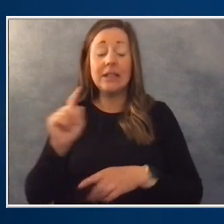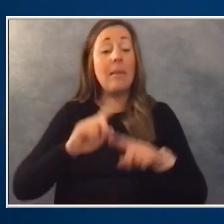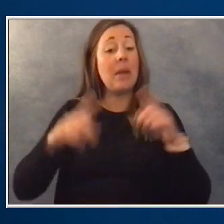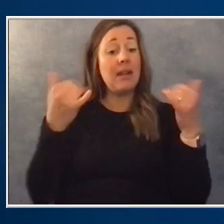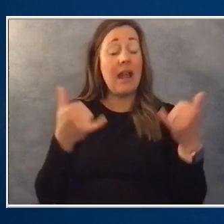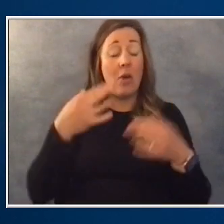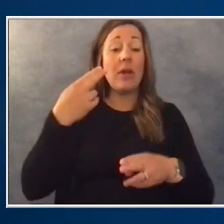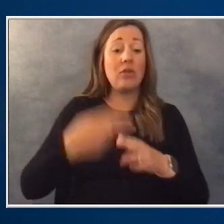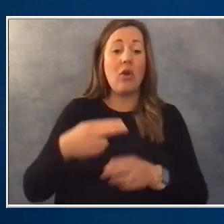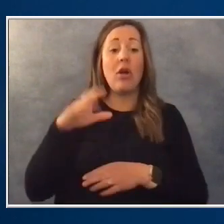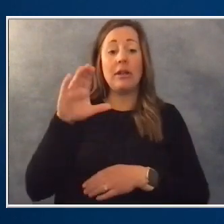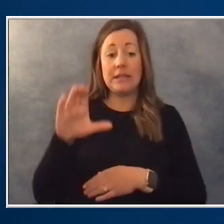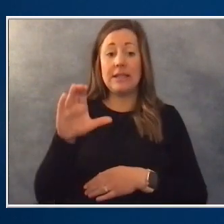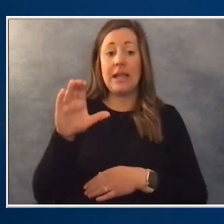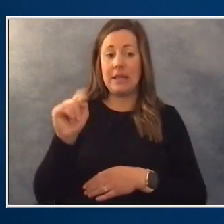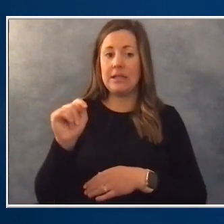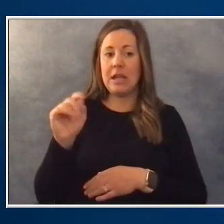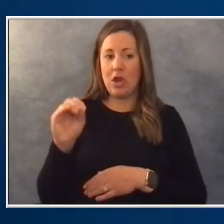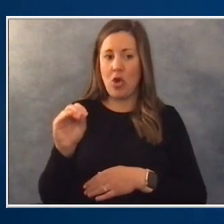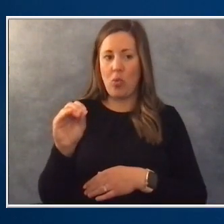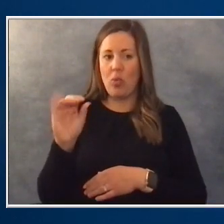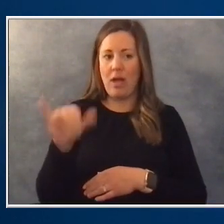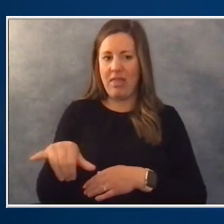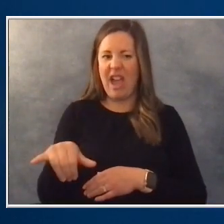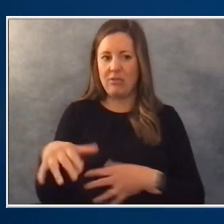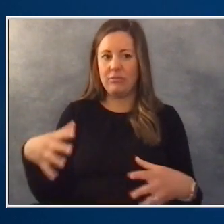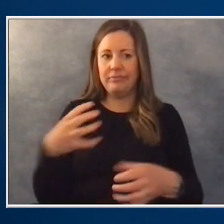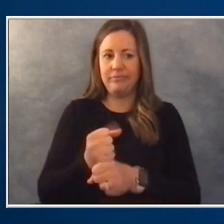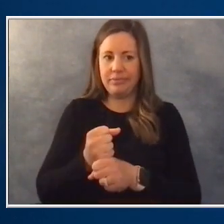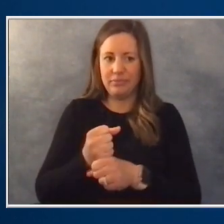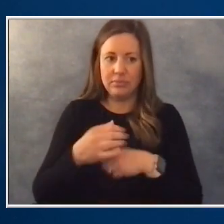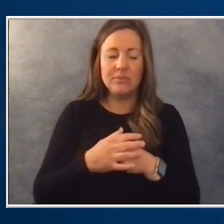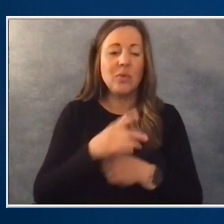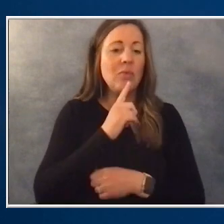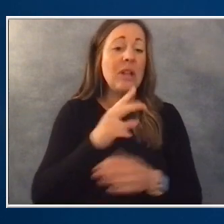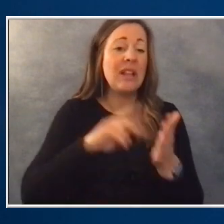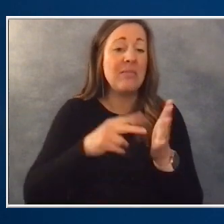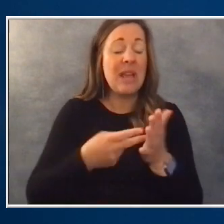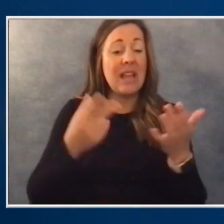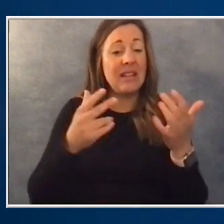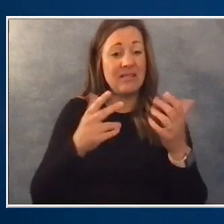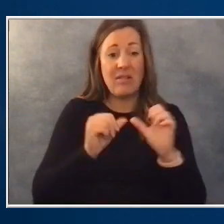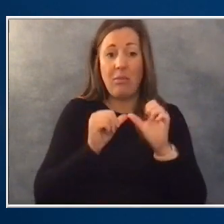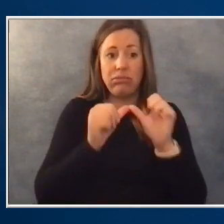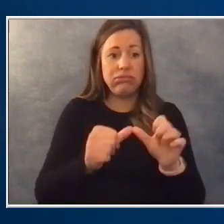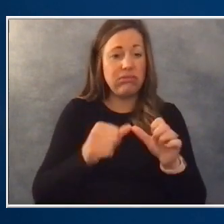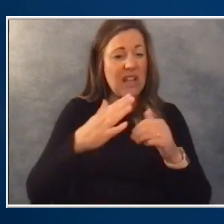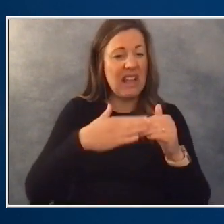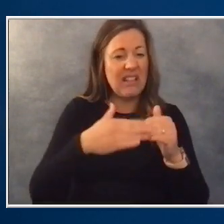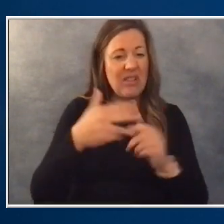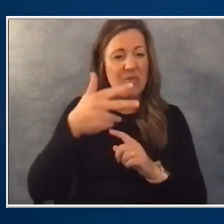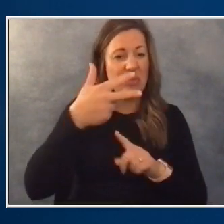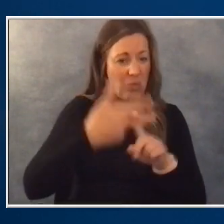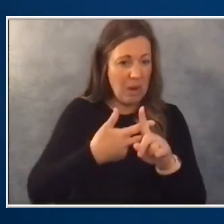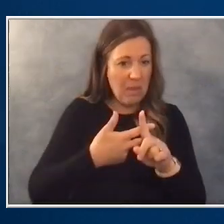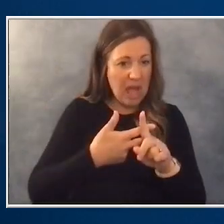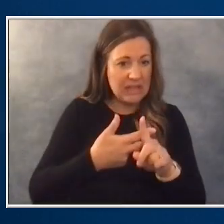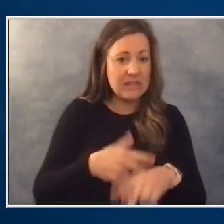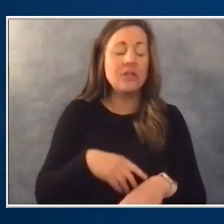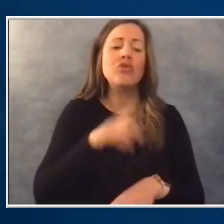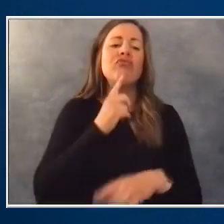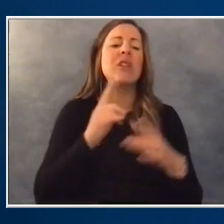a CTO is the abbreviation. Chronic total occlusion just means chronic means it's been there at least 3 months, and we usually base that